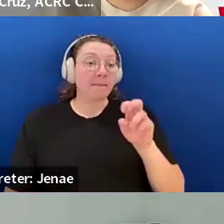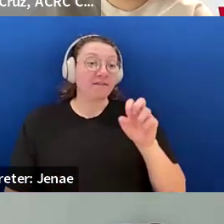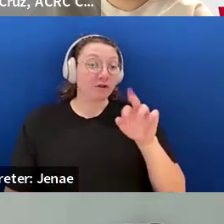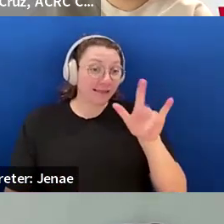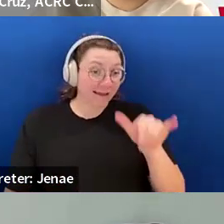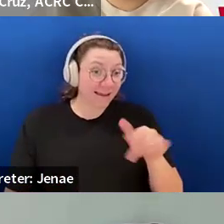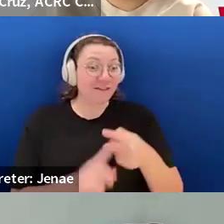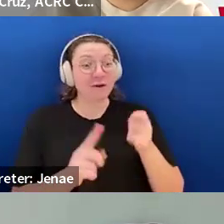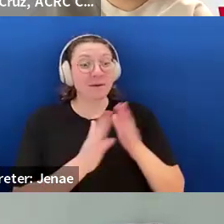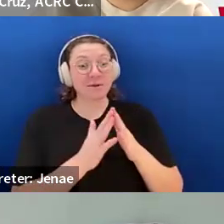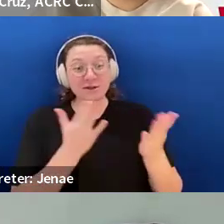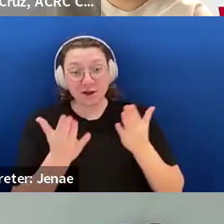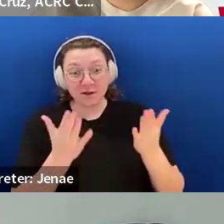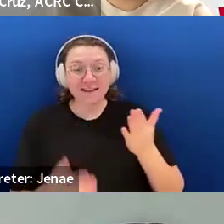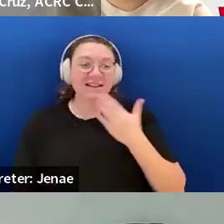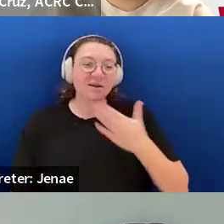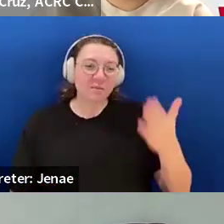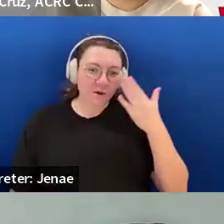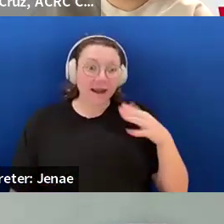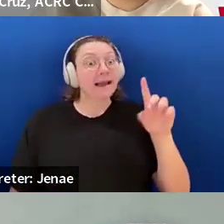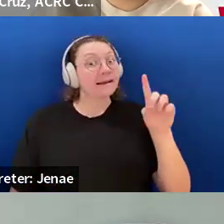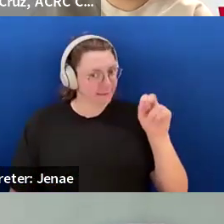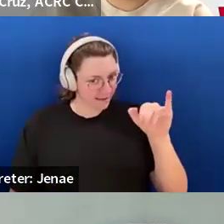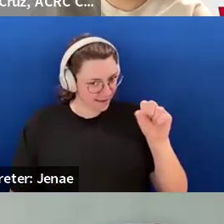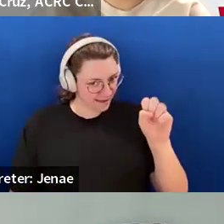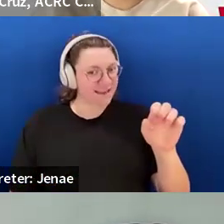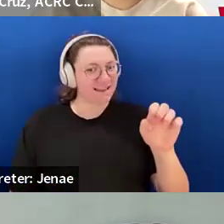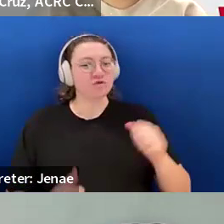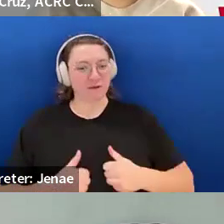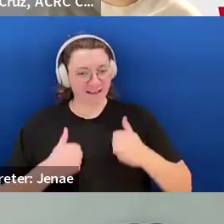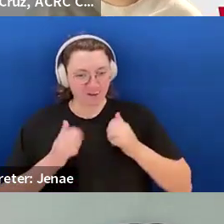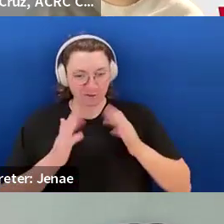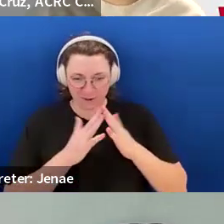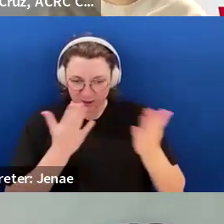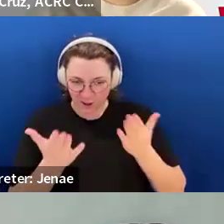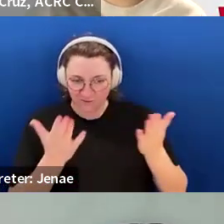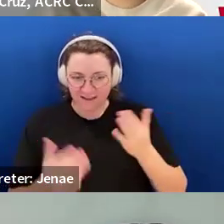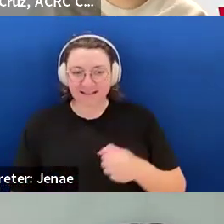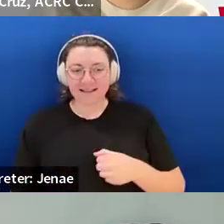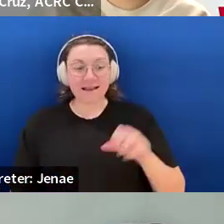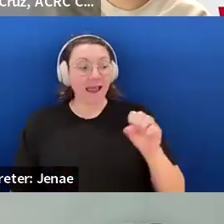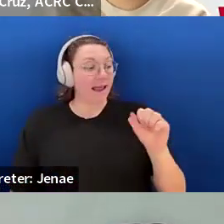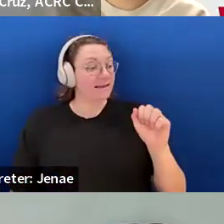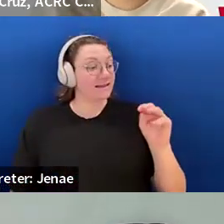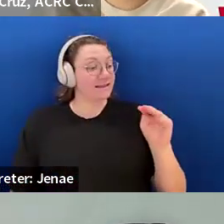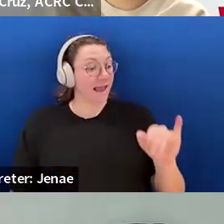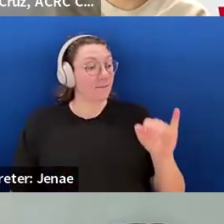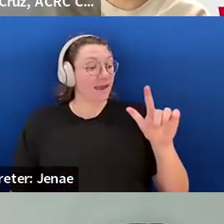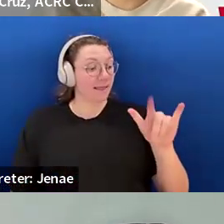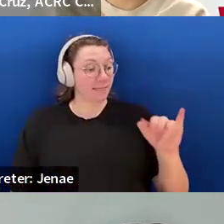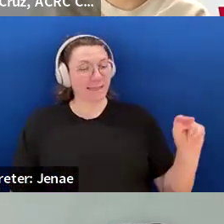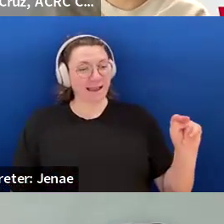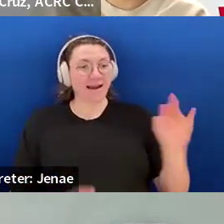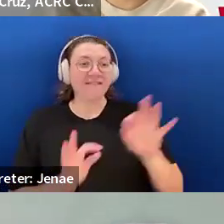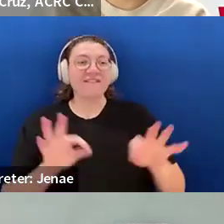from Community Services. Good morning to Denise Hopkins from Residential Community Services. And I see Sammy Lynn is on from our Vital Records desk.